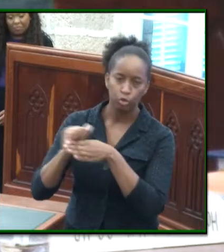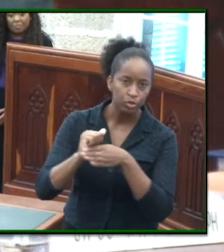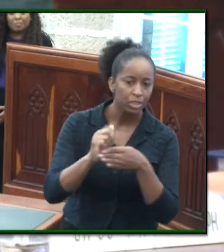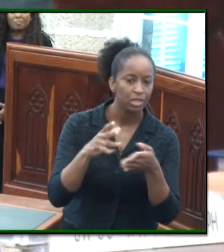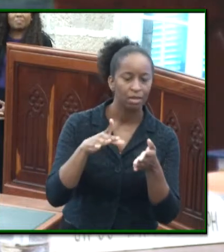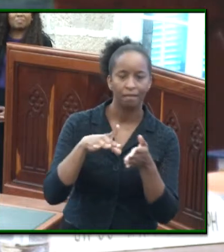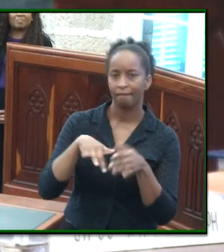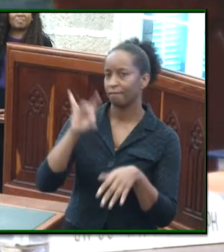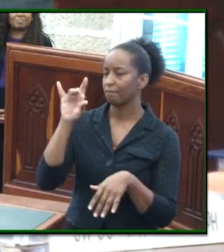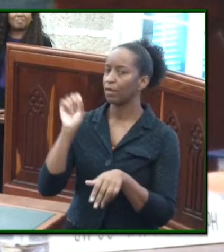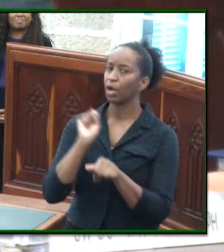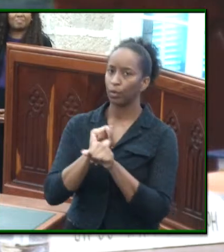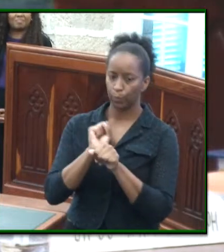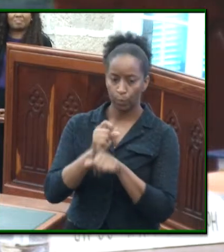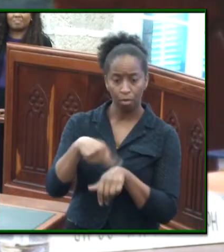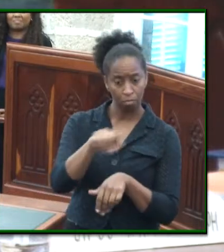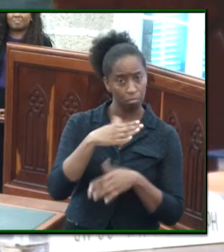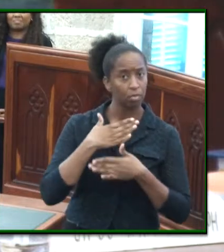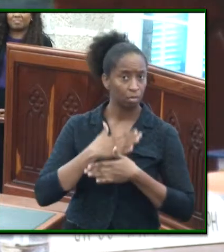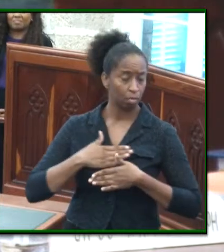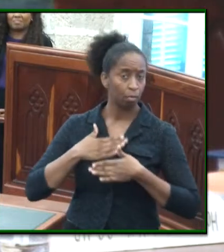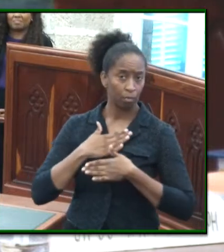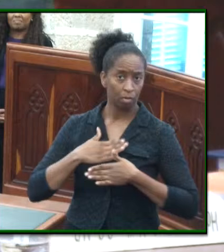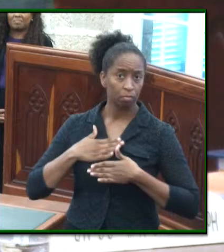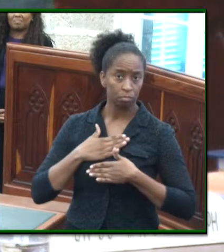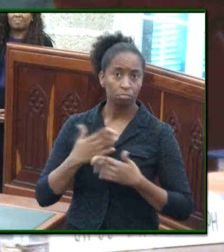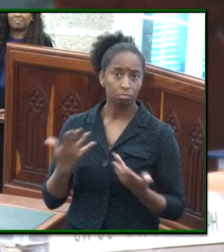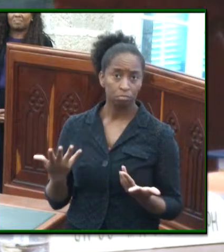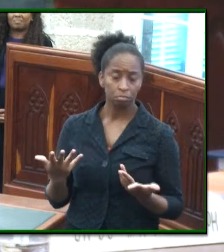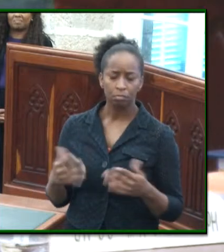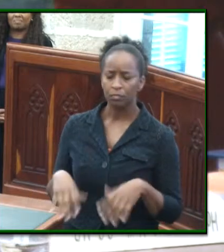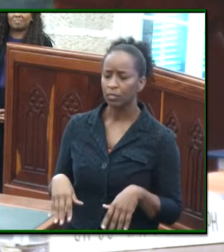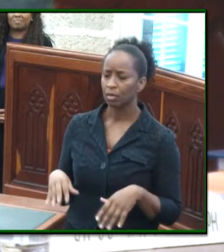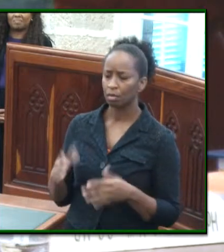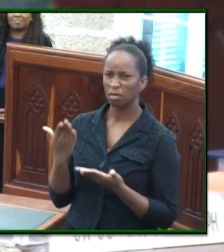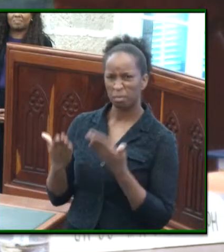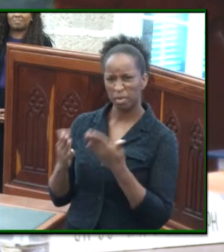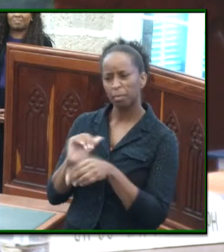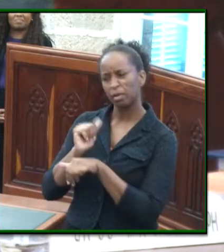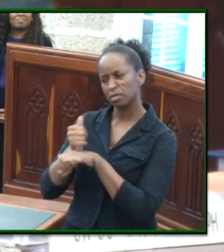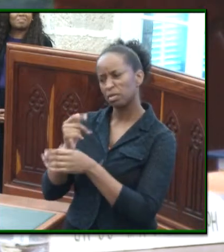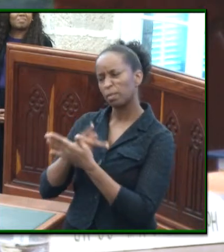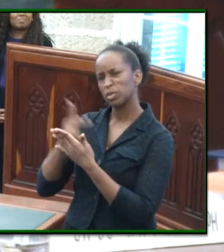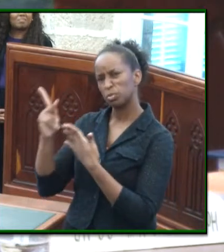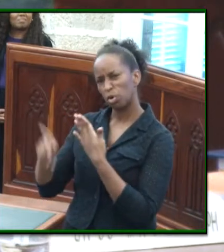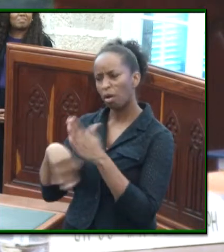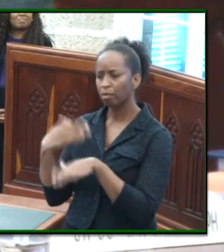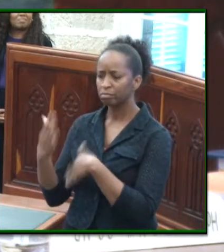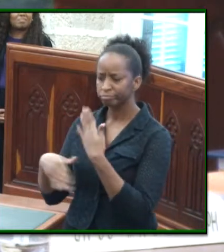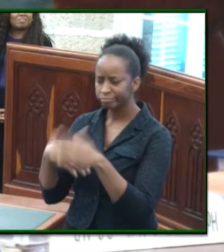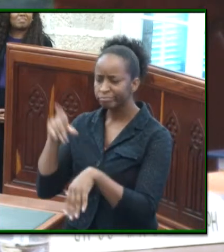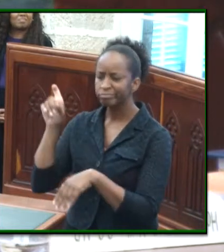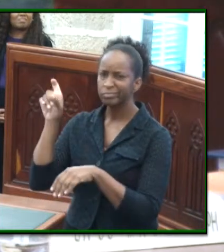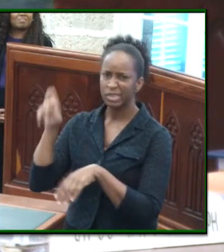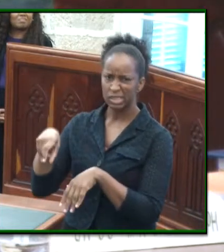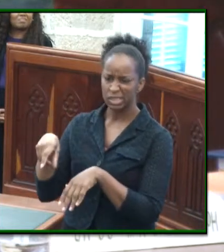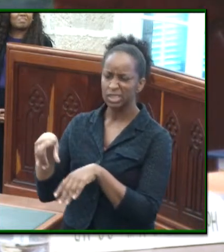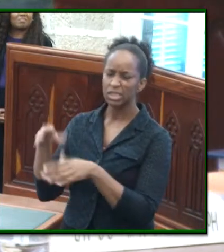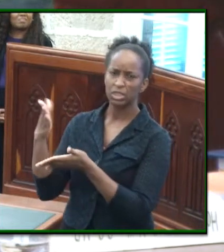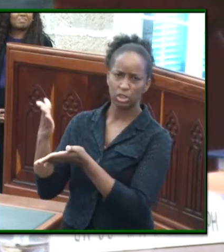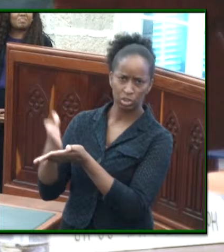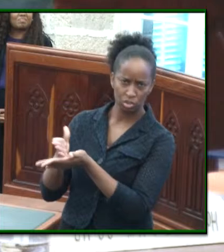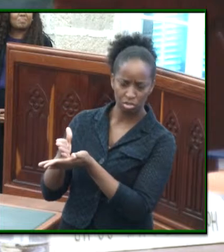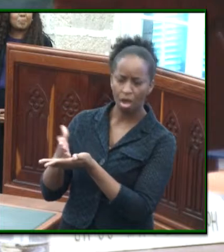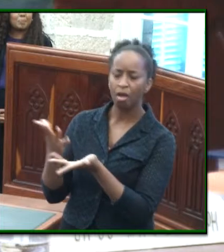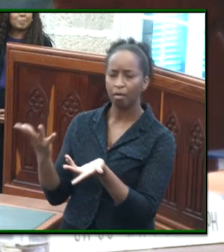people behind. We may terminate a program, but in every instance, this administration has made sure that we've provided training